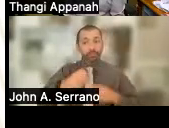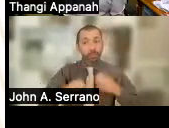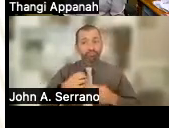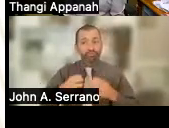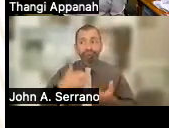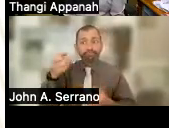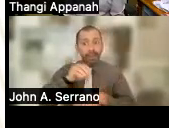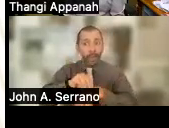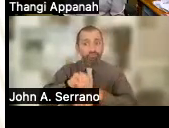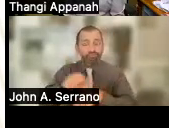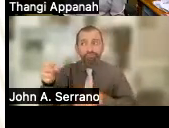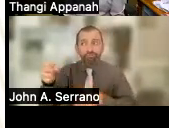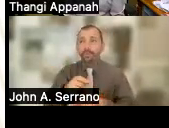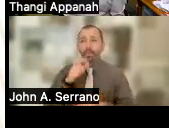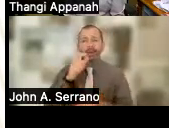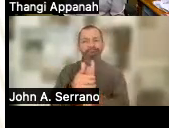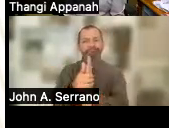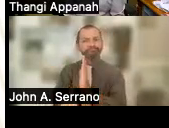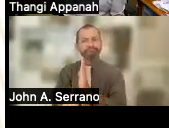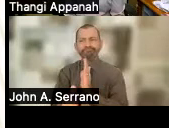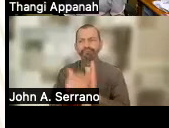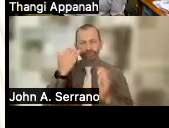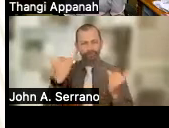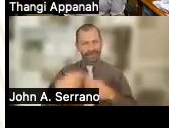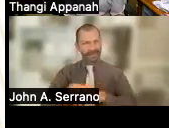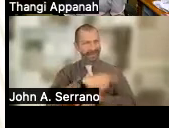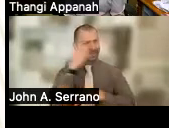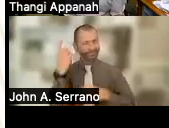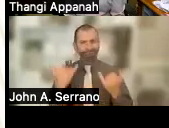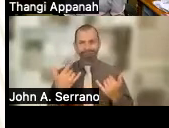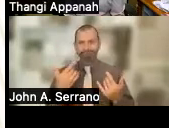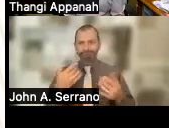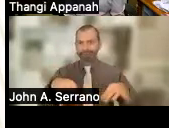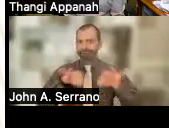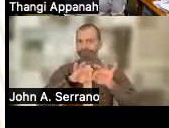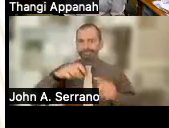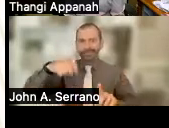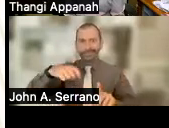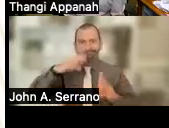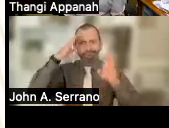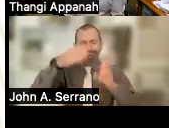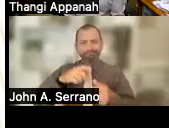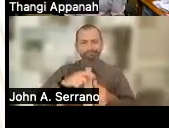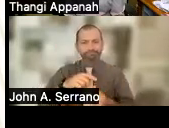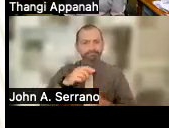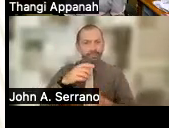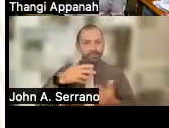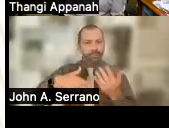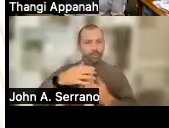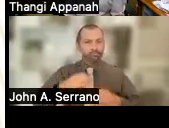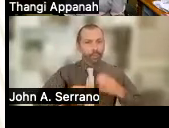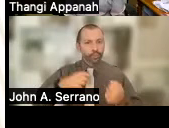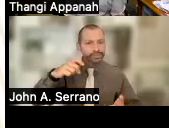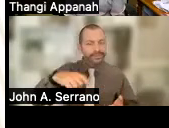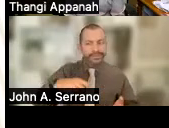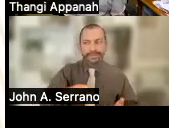And not just thinking about academic areas for professional development, but social emotional skills. And in today's climate, that's so important.